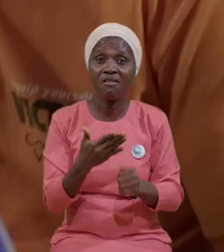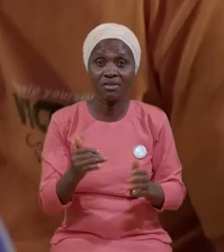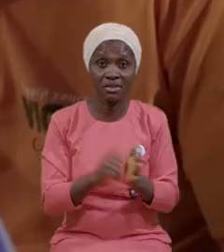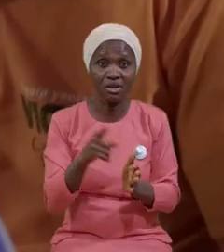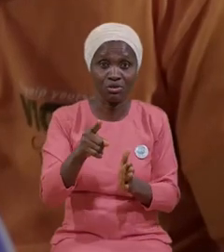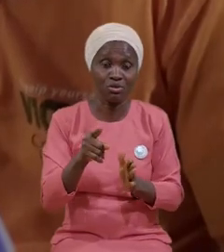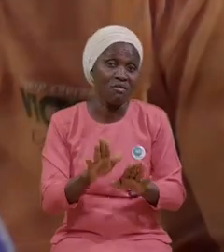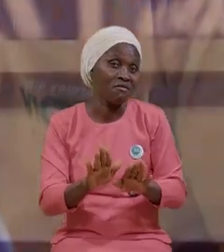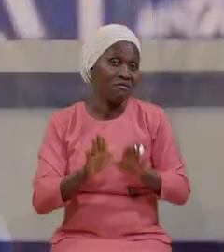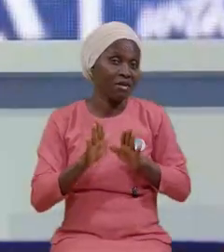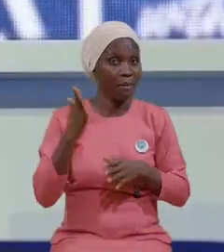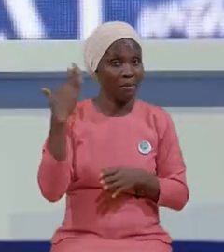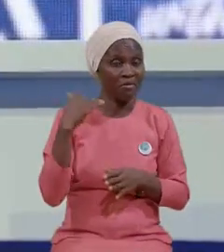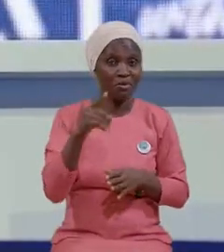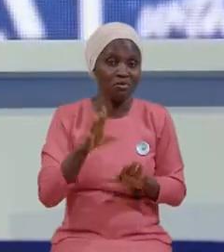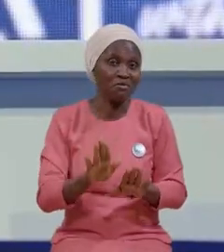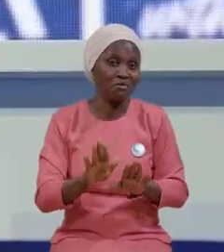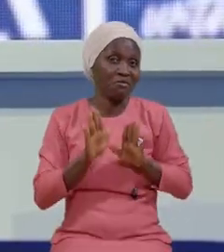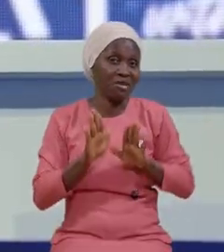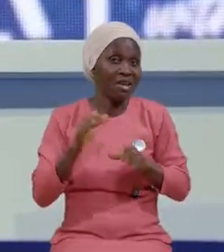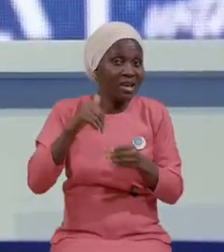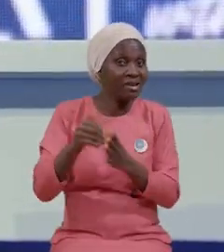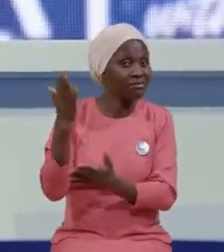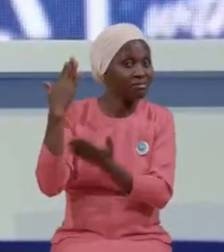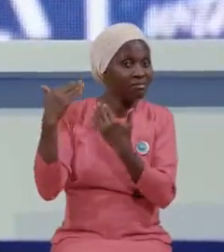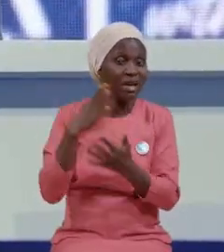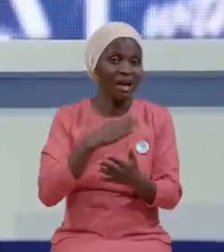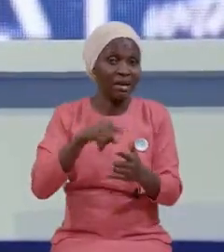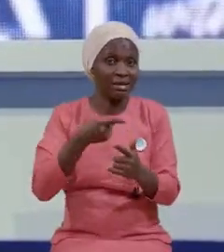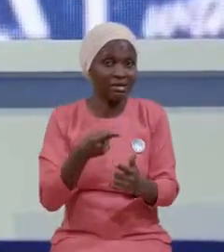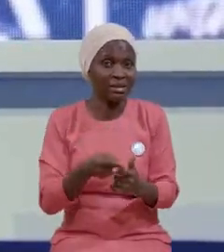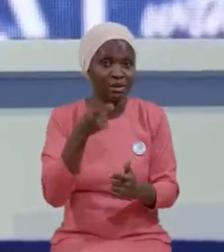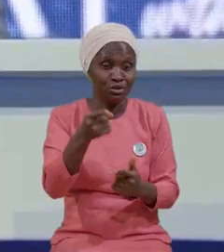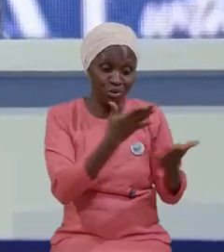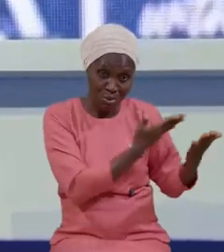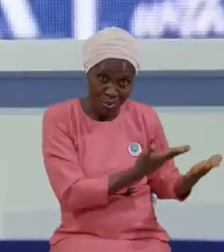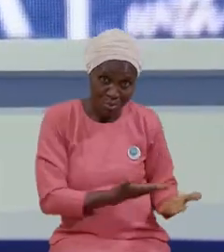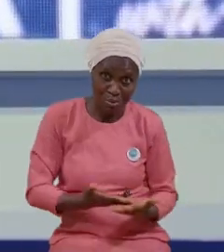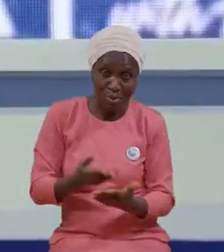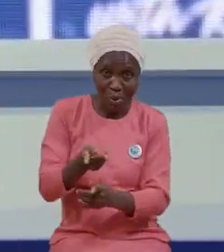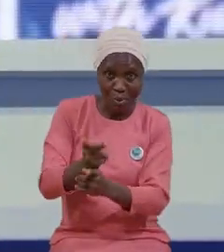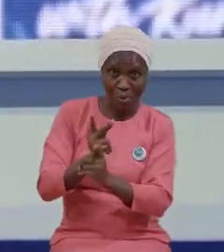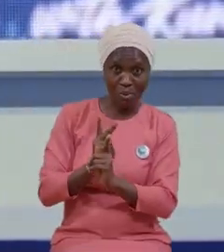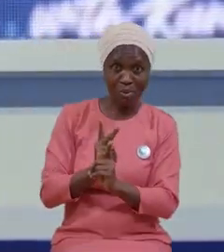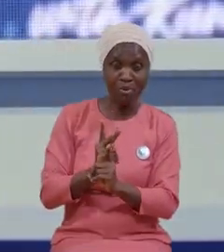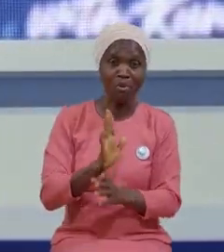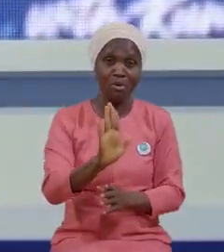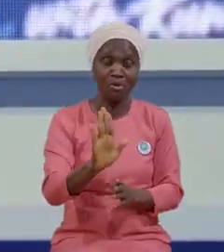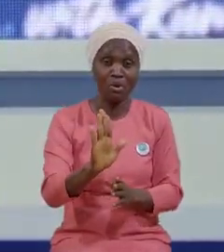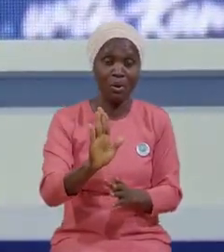you feared in the past. And then you borrow your past and you look at that to make up your